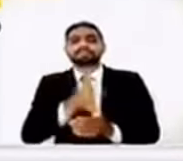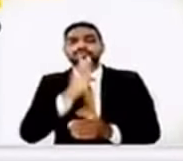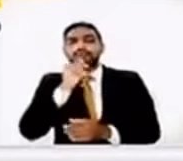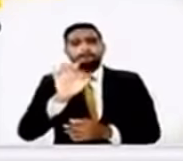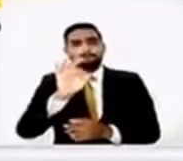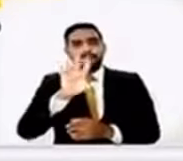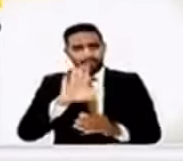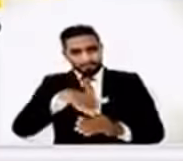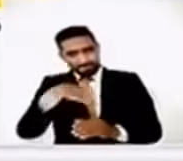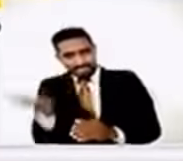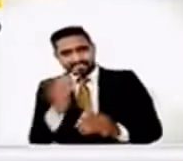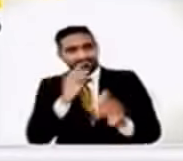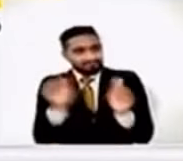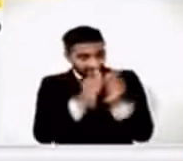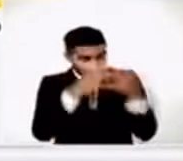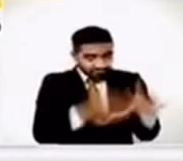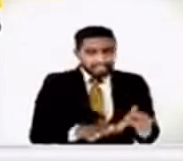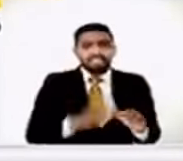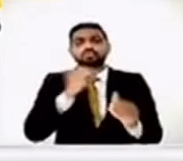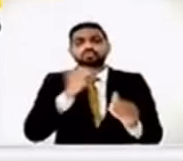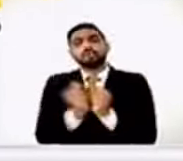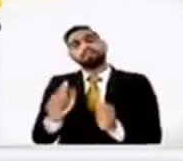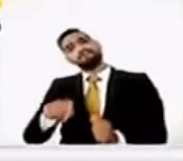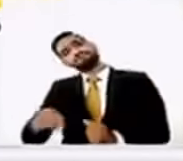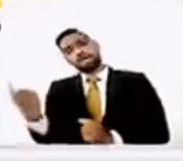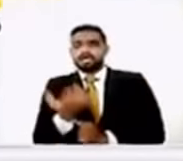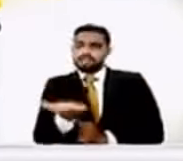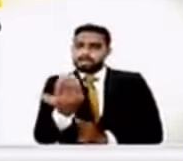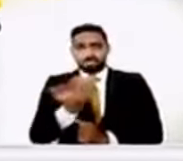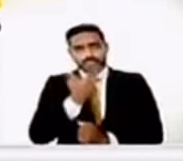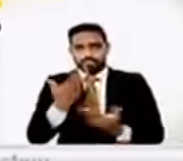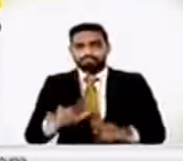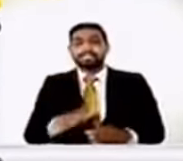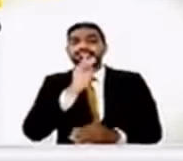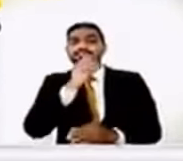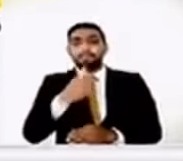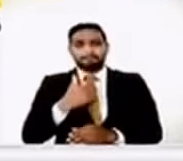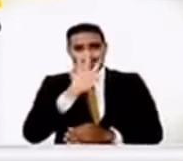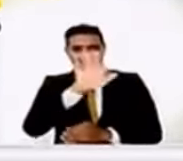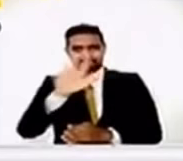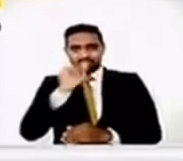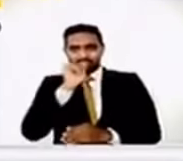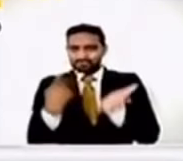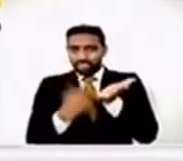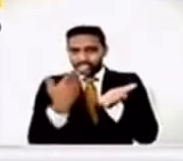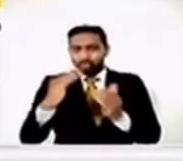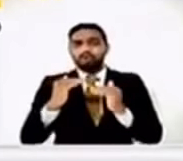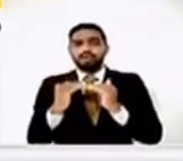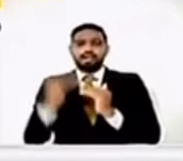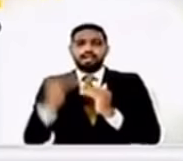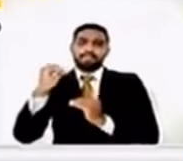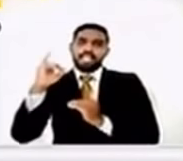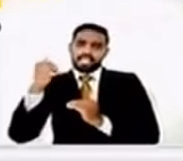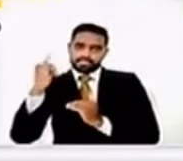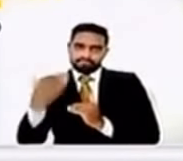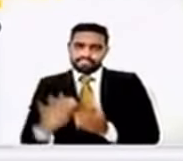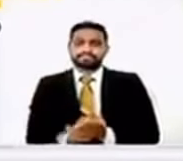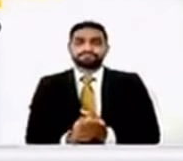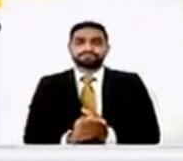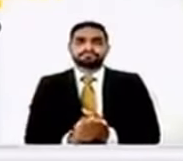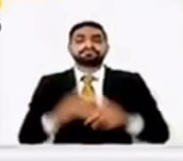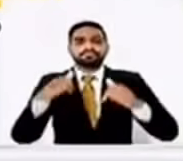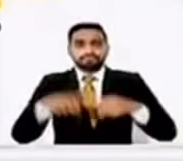retirement age expanded to 60 years. Proposal to introduce a contributory pension scheme for